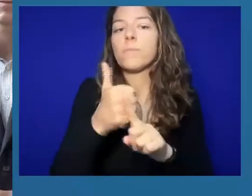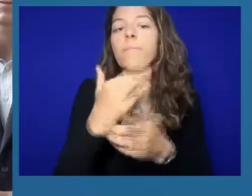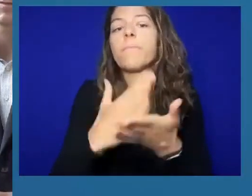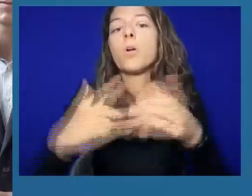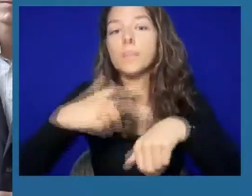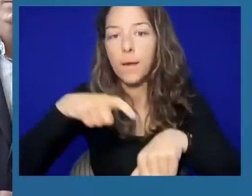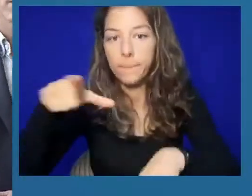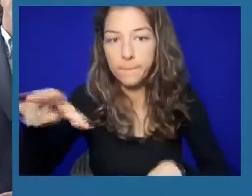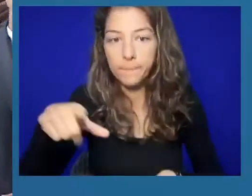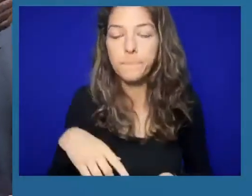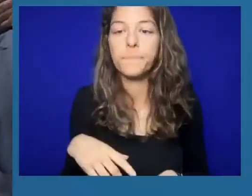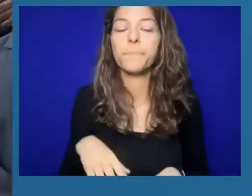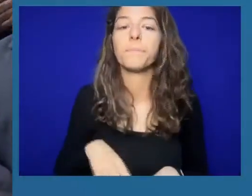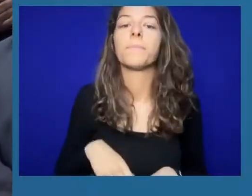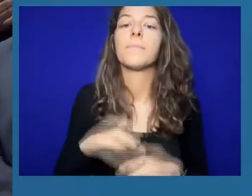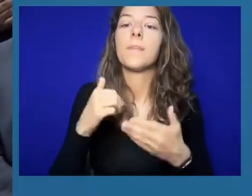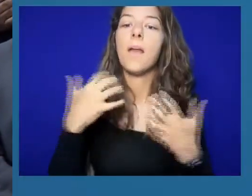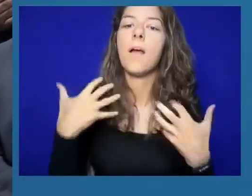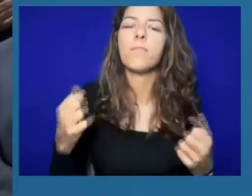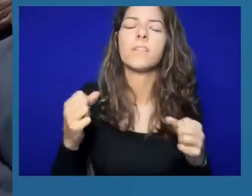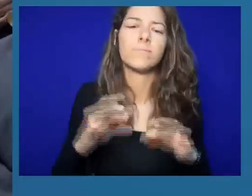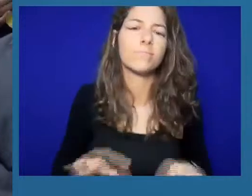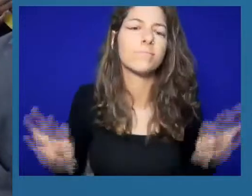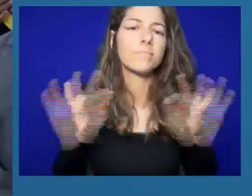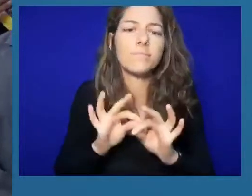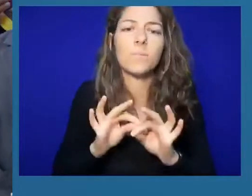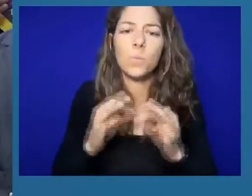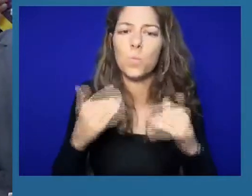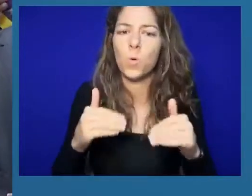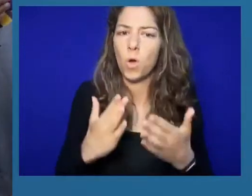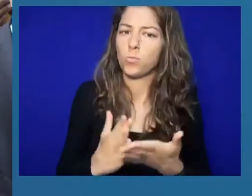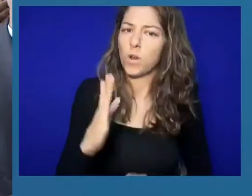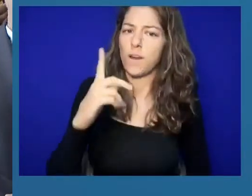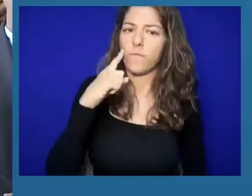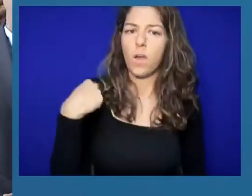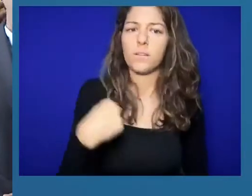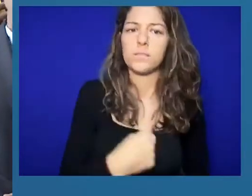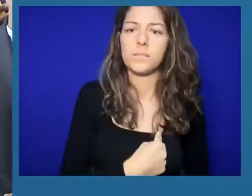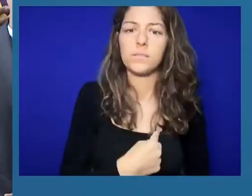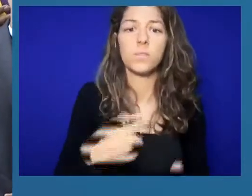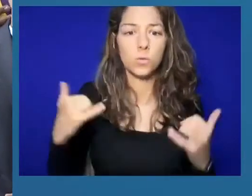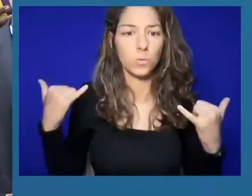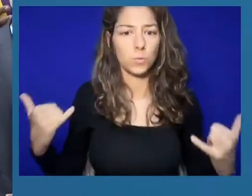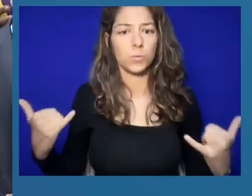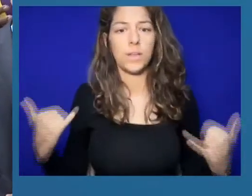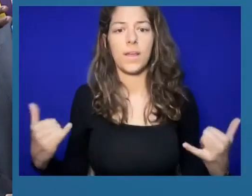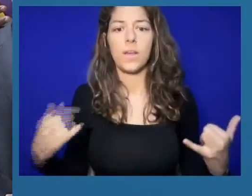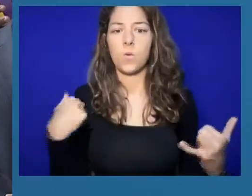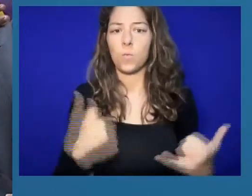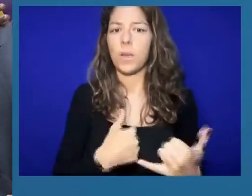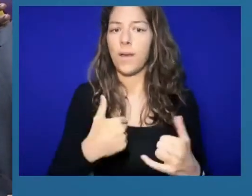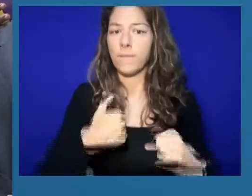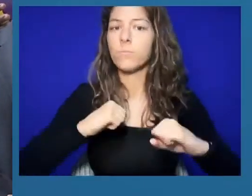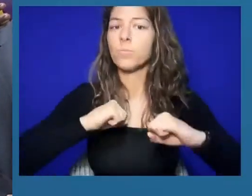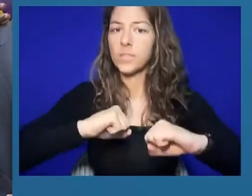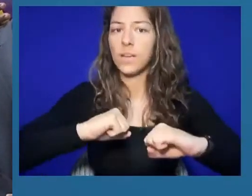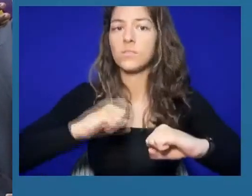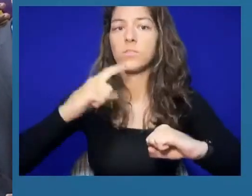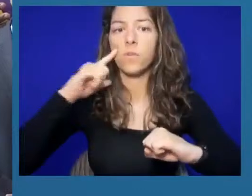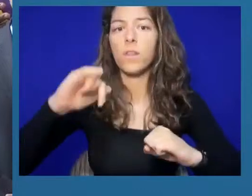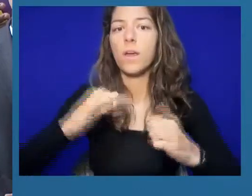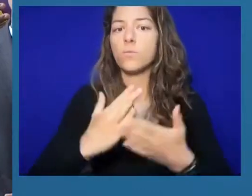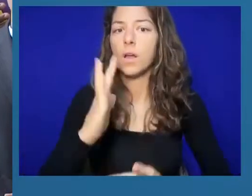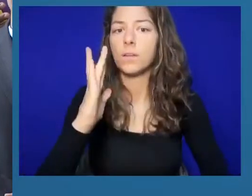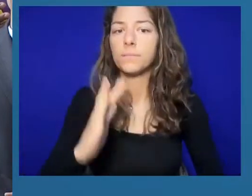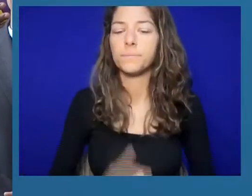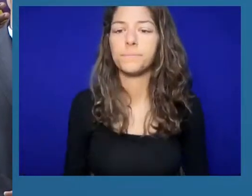Health is fundamentally a right. On today, we have a protection. La